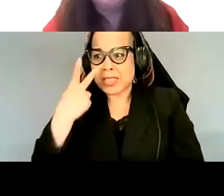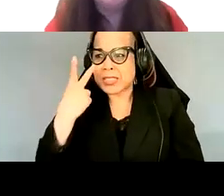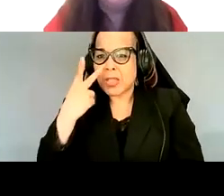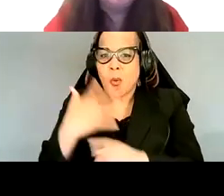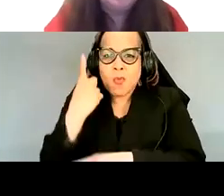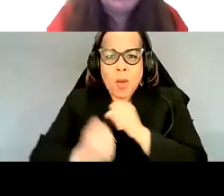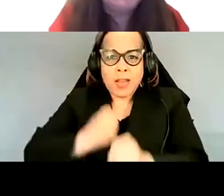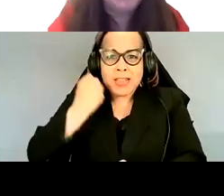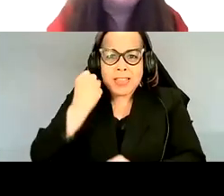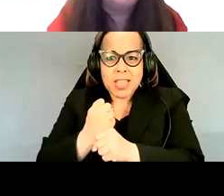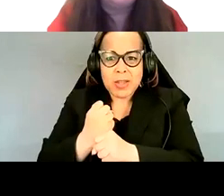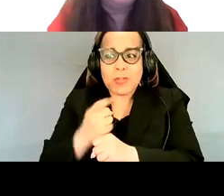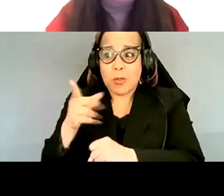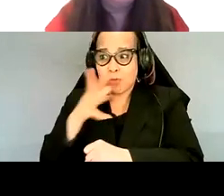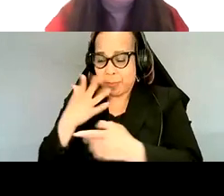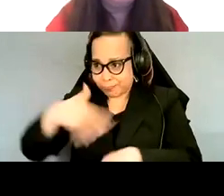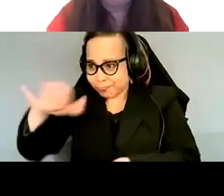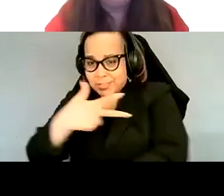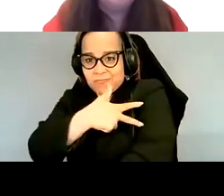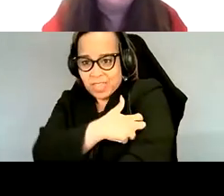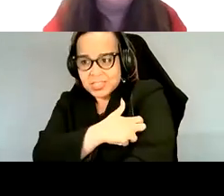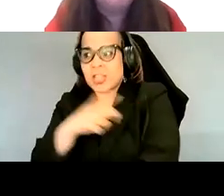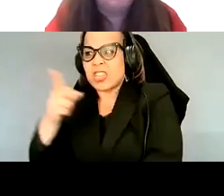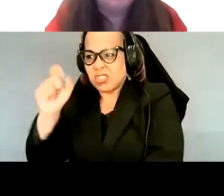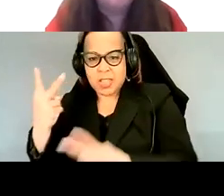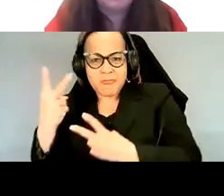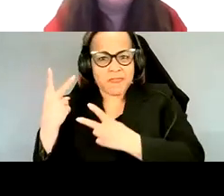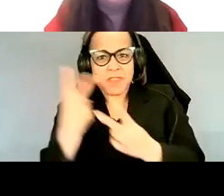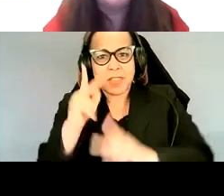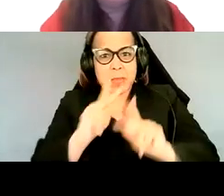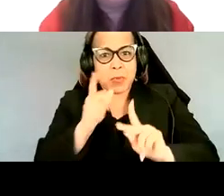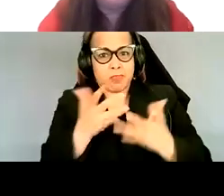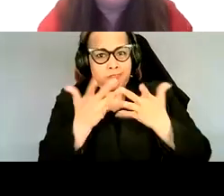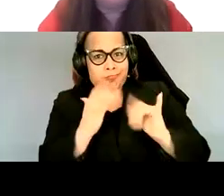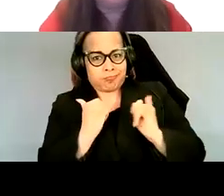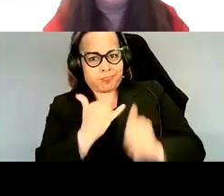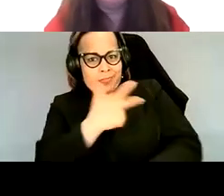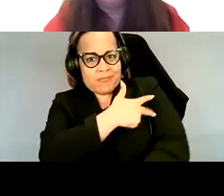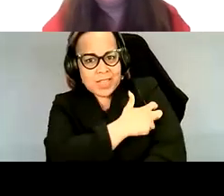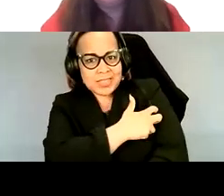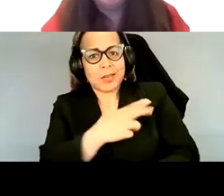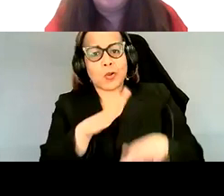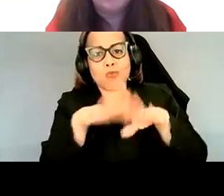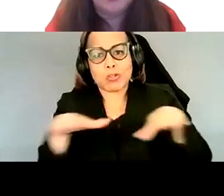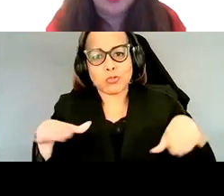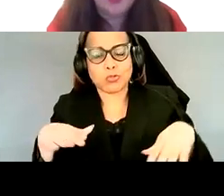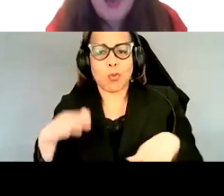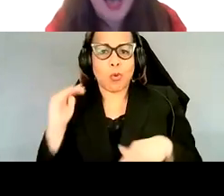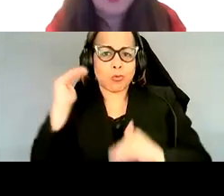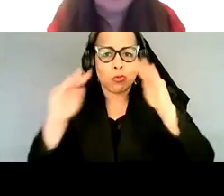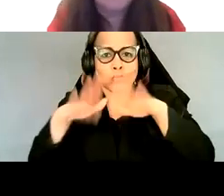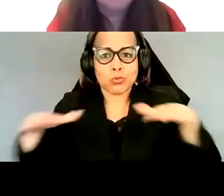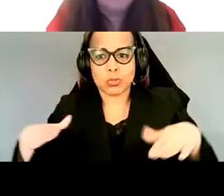year, so she gets vaccinated, she can go visit people that are vaccinated, like their grandchildren or their grown children of